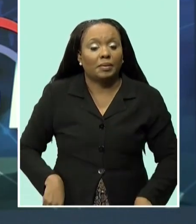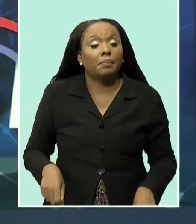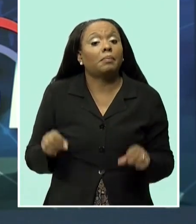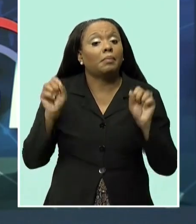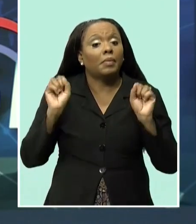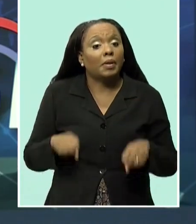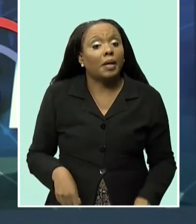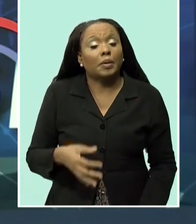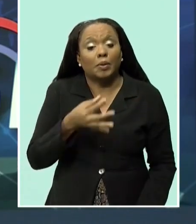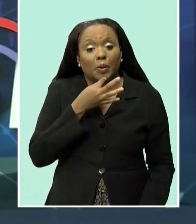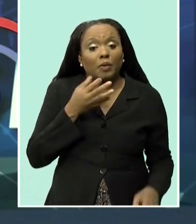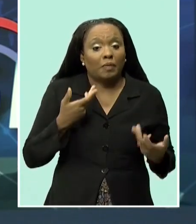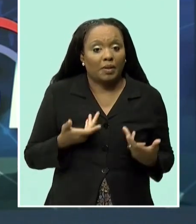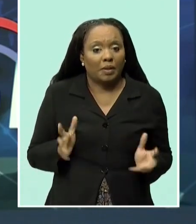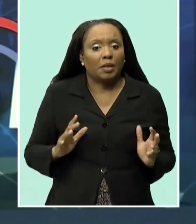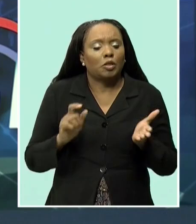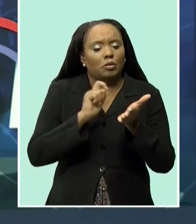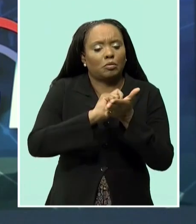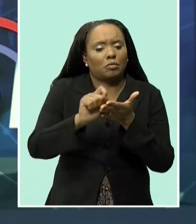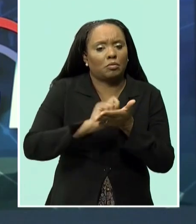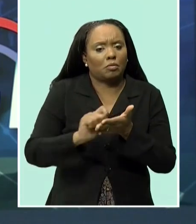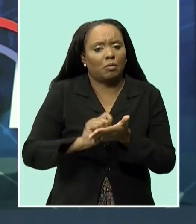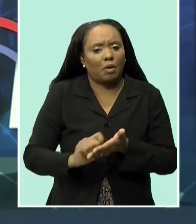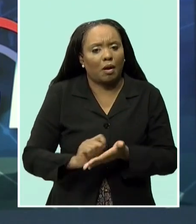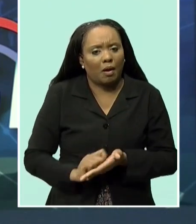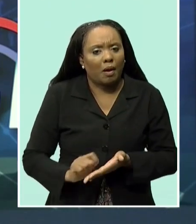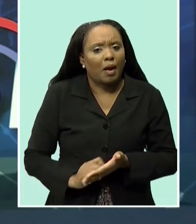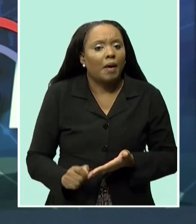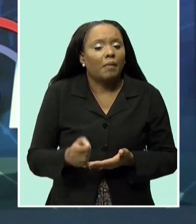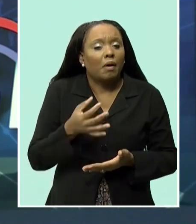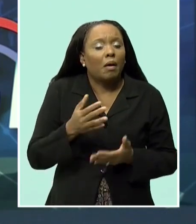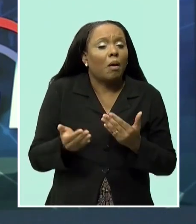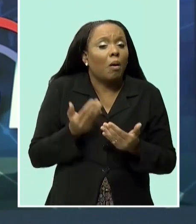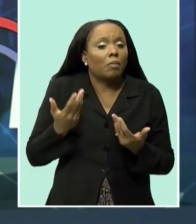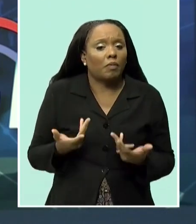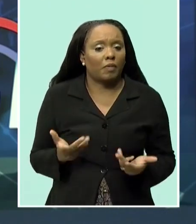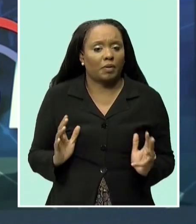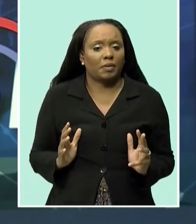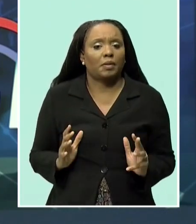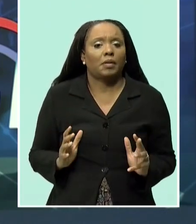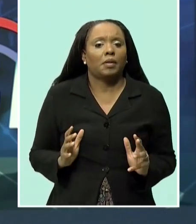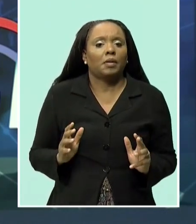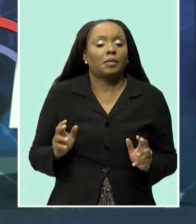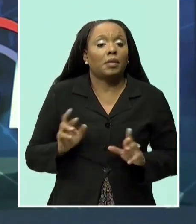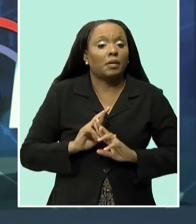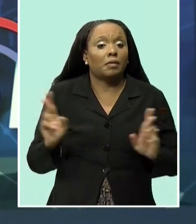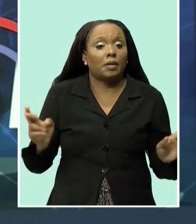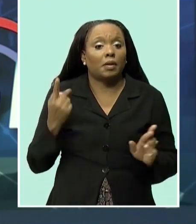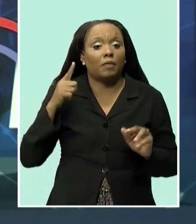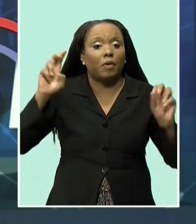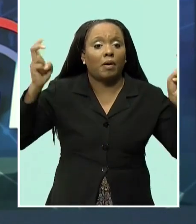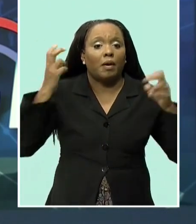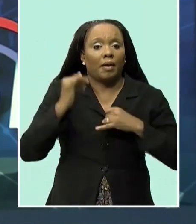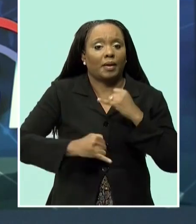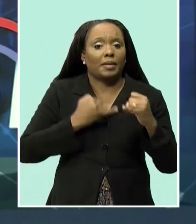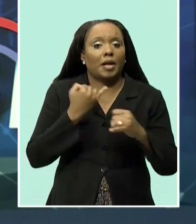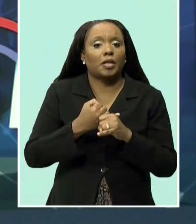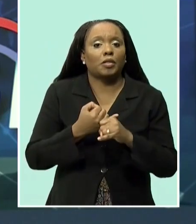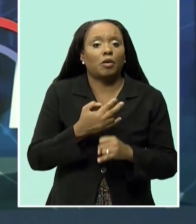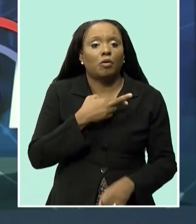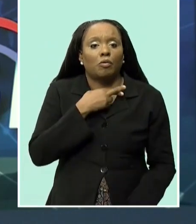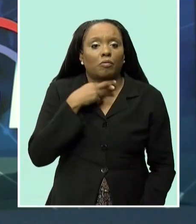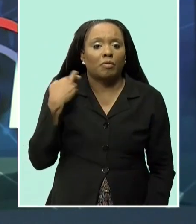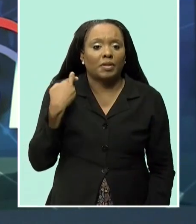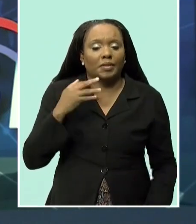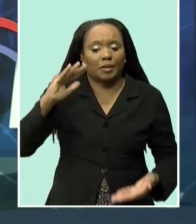finally complete. The draft comes as the DM prepares for International Risk Reduction Day this Thursday. Ms. Hines was a guest on